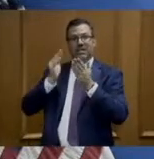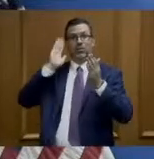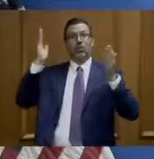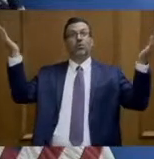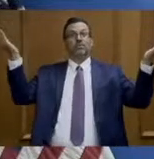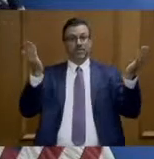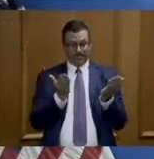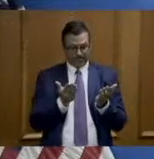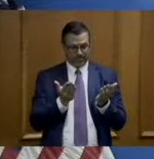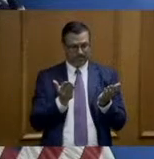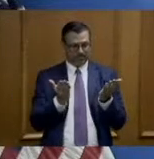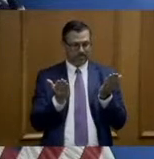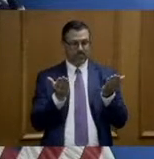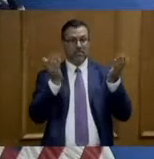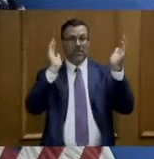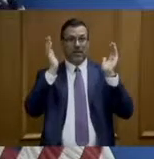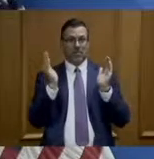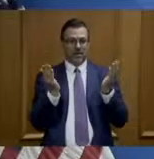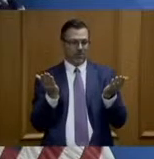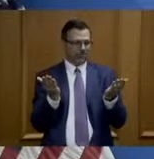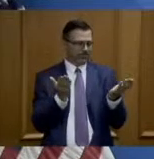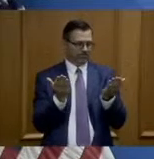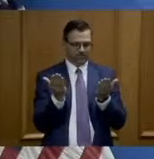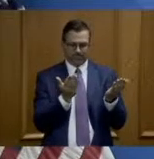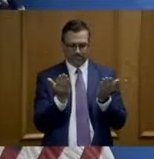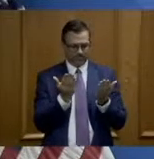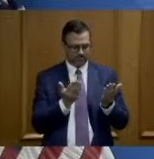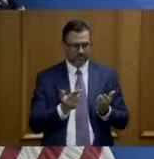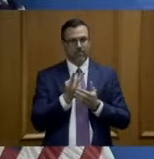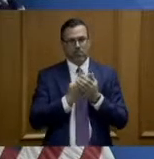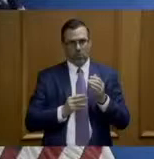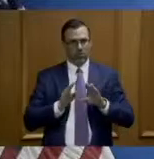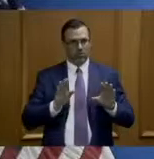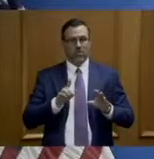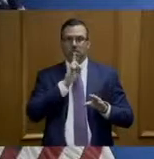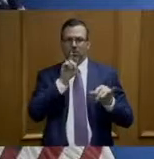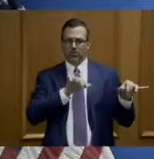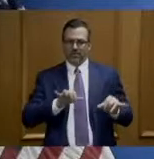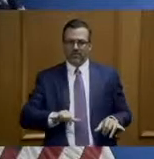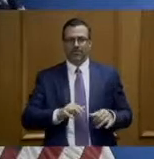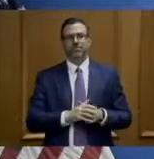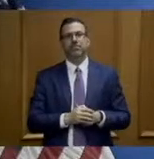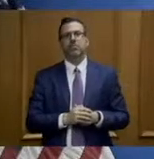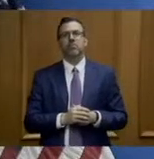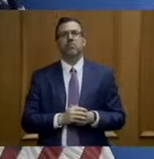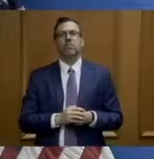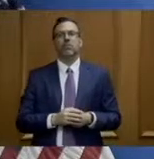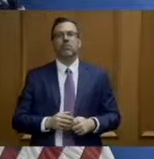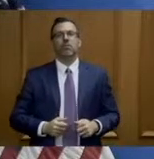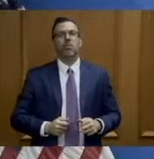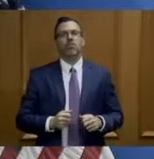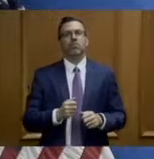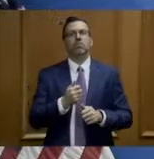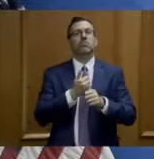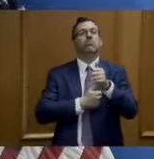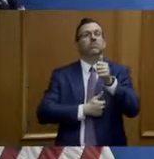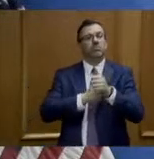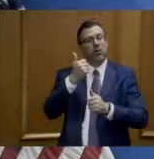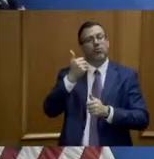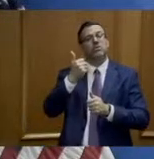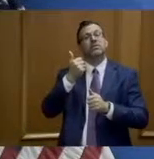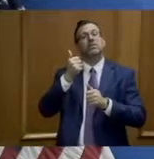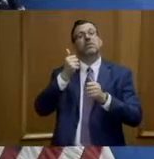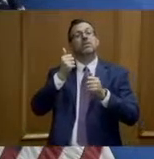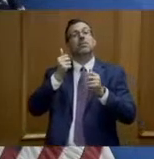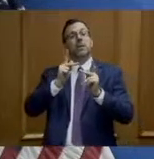hospitalization numbers. Again, the vast majority of the patients reflected in today's increase are already well and